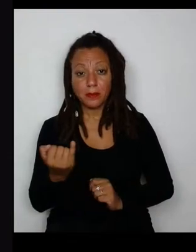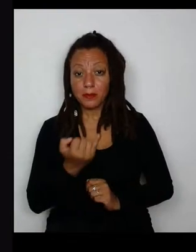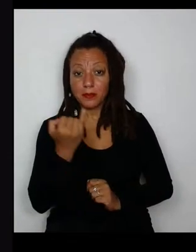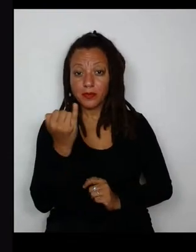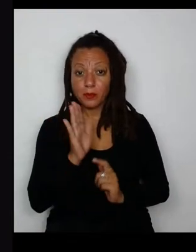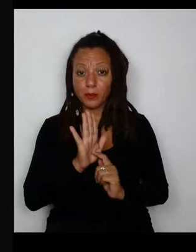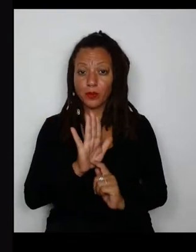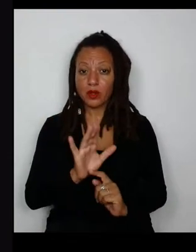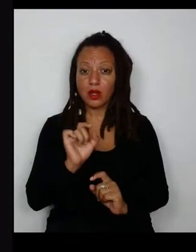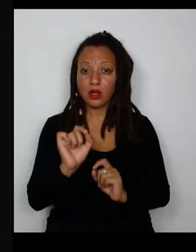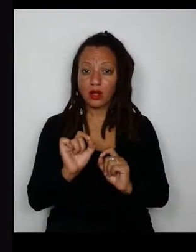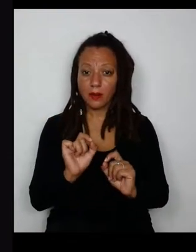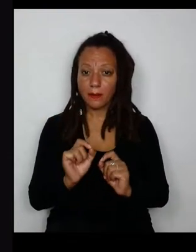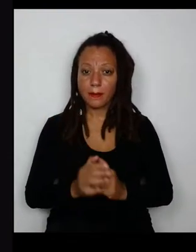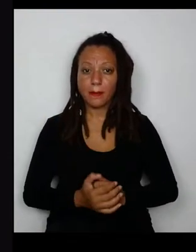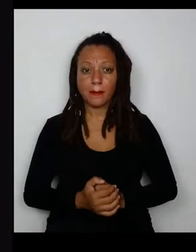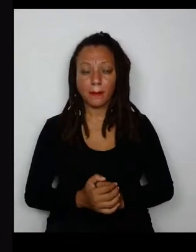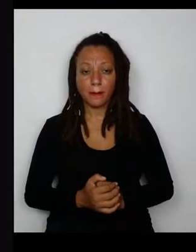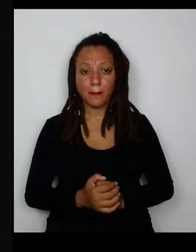also